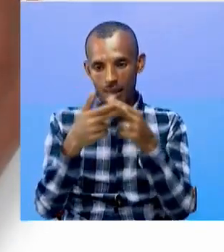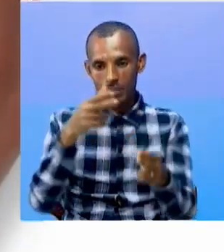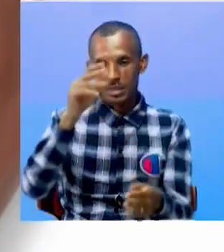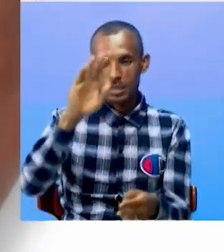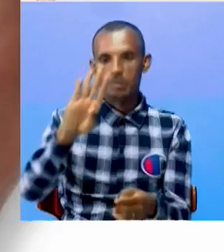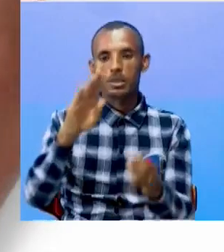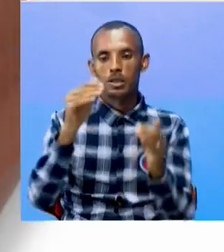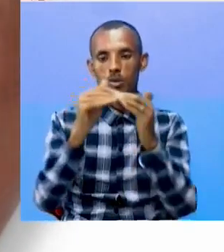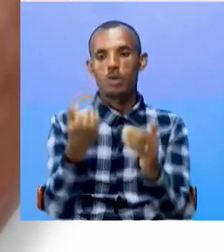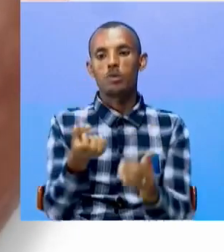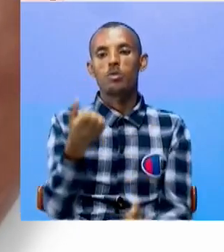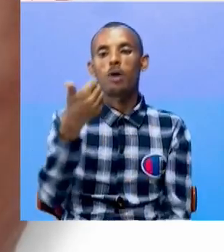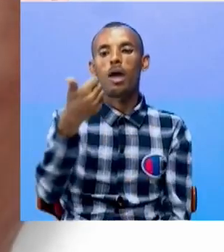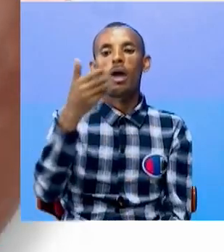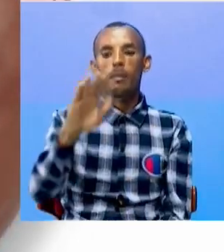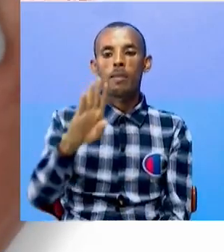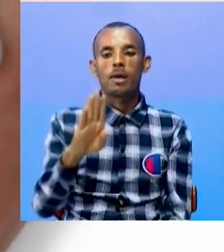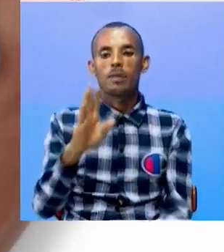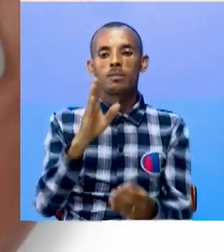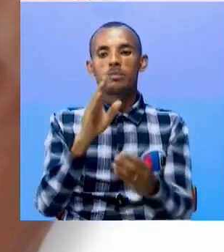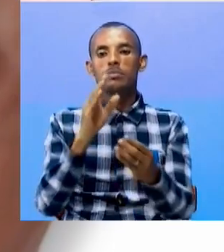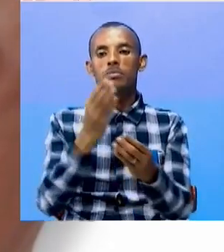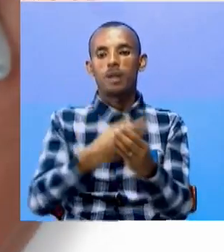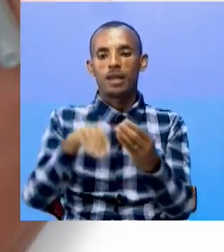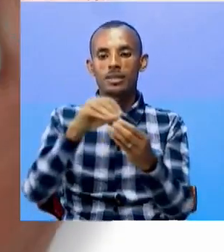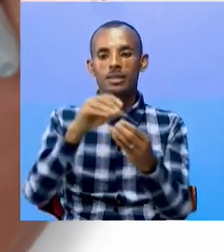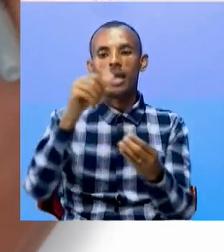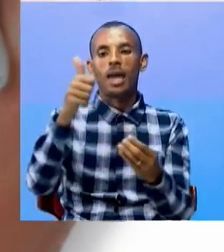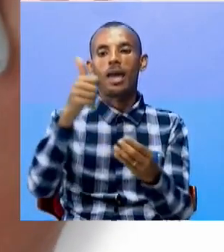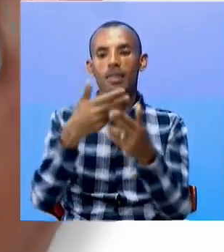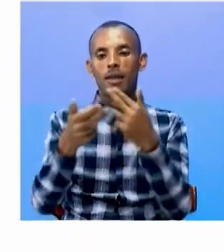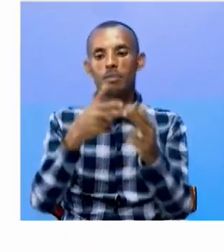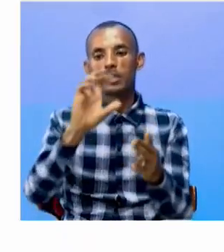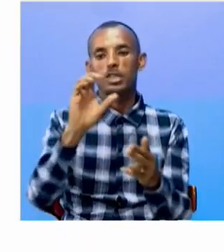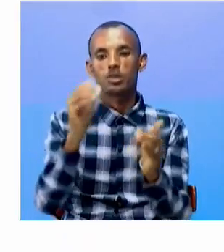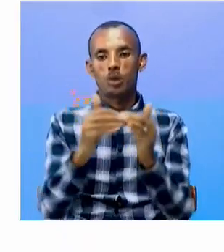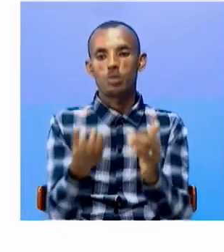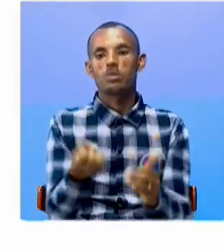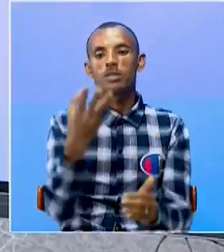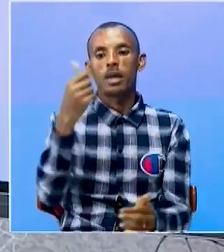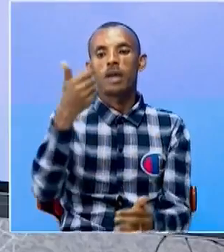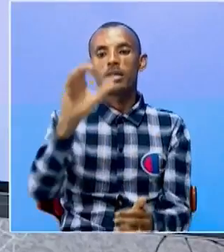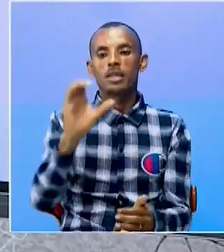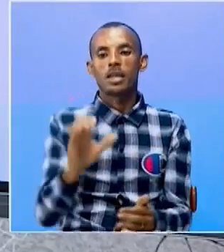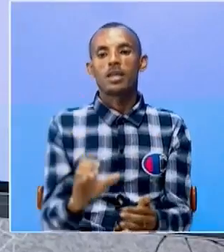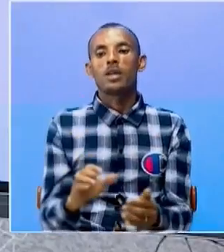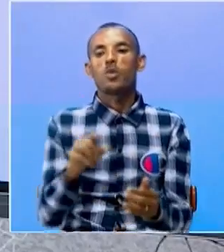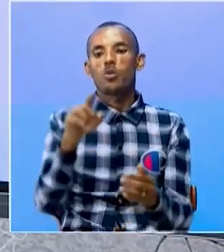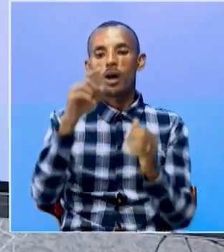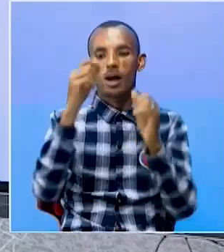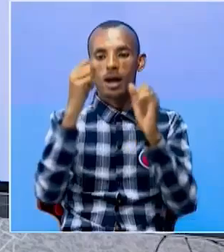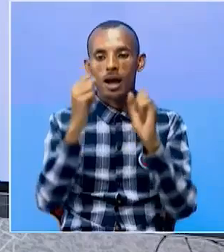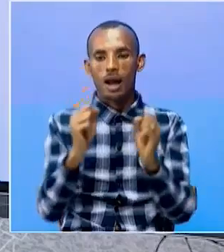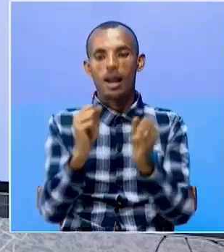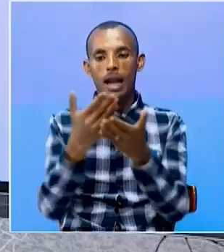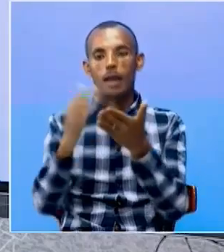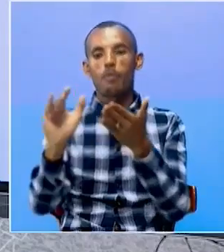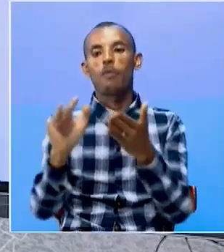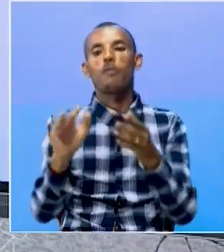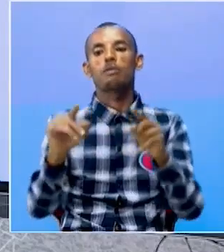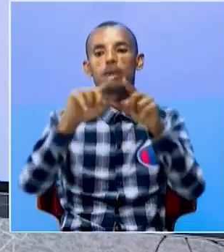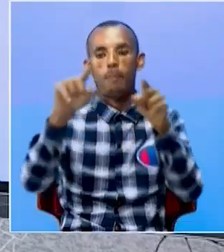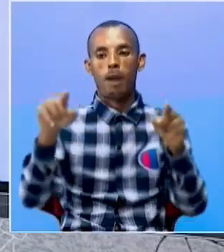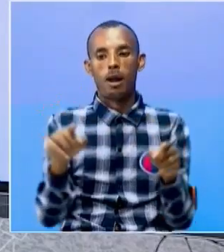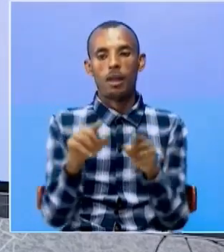AB, plus A times it is AC. Using distributive property, you can remove the bracket. This is the first step, if you have a